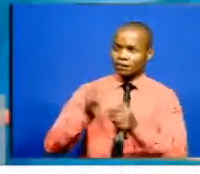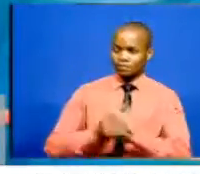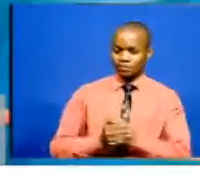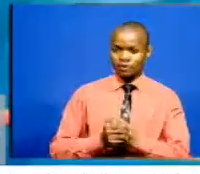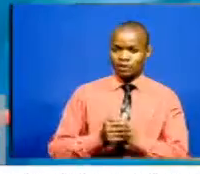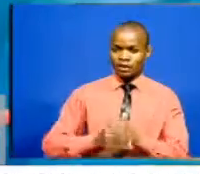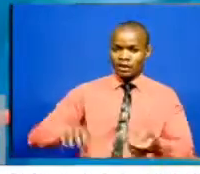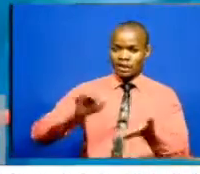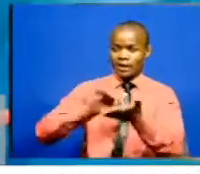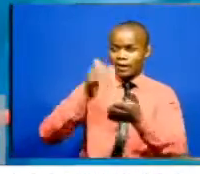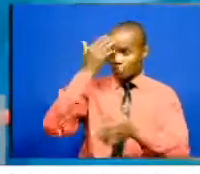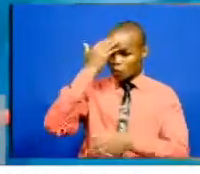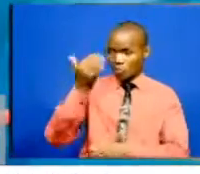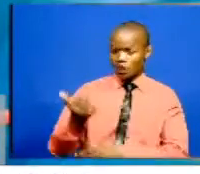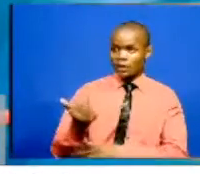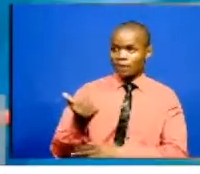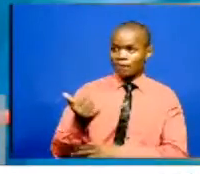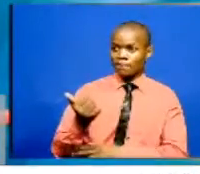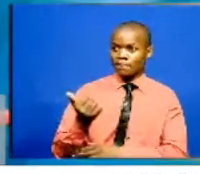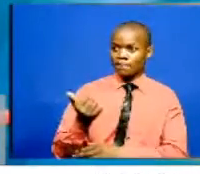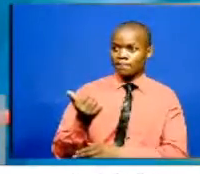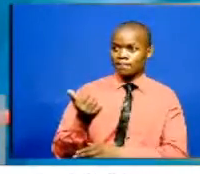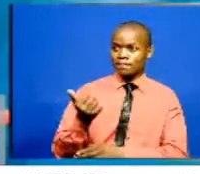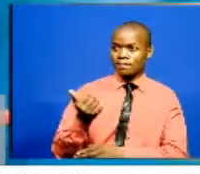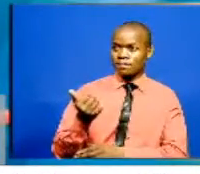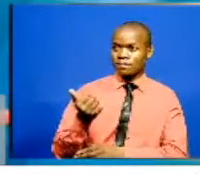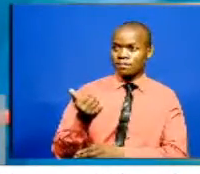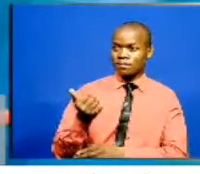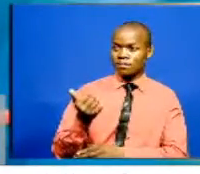that is what the 17th